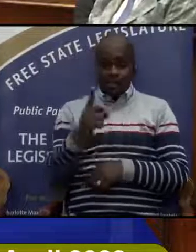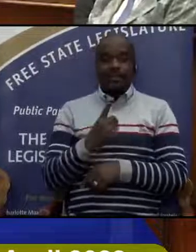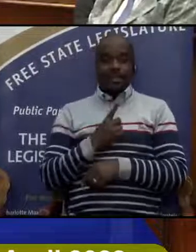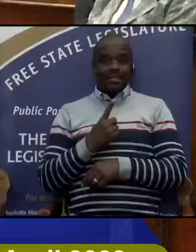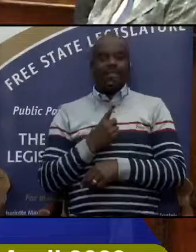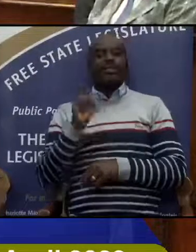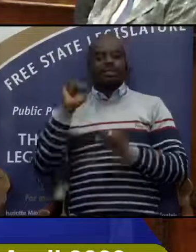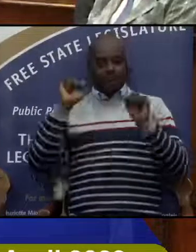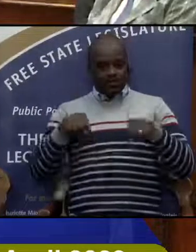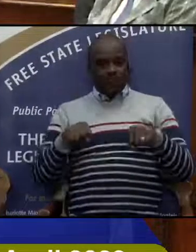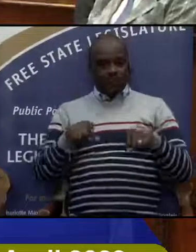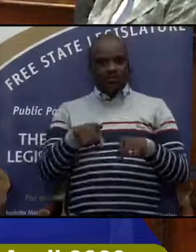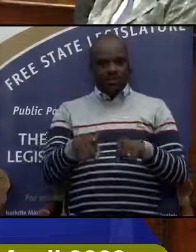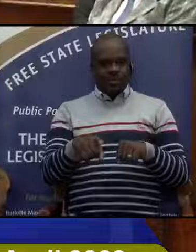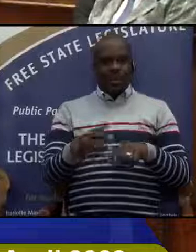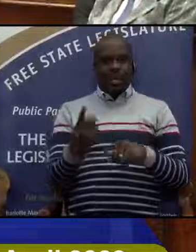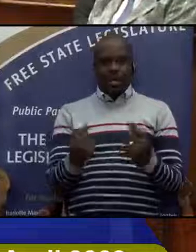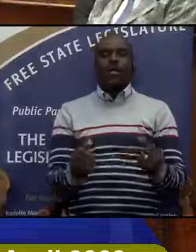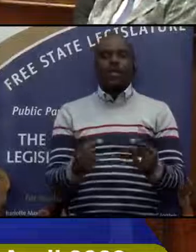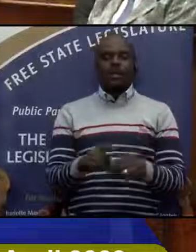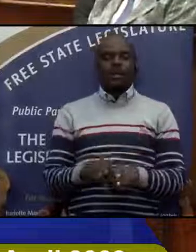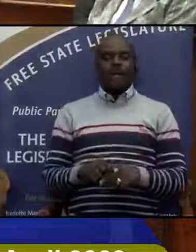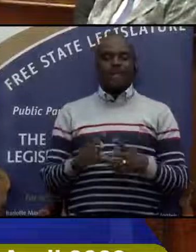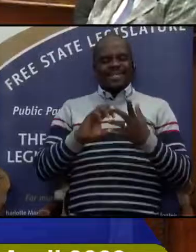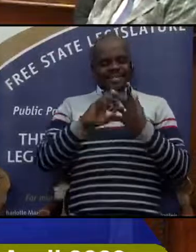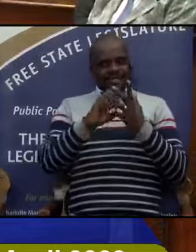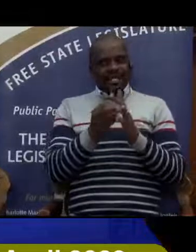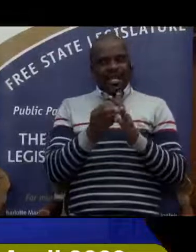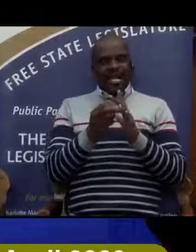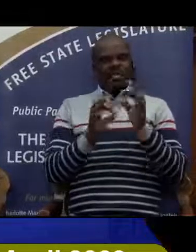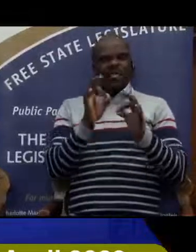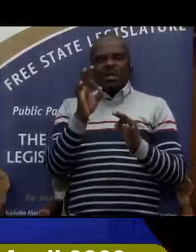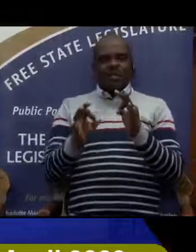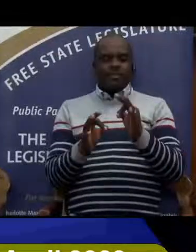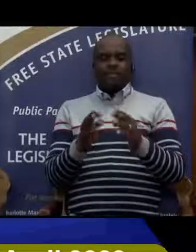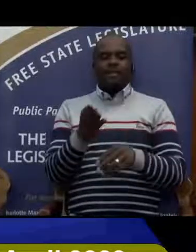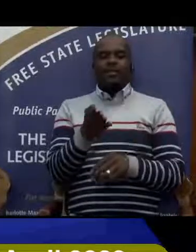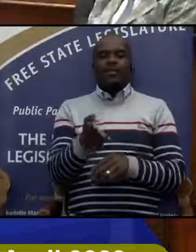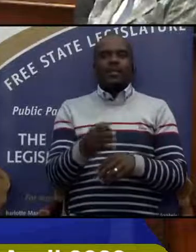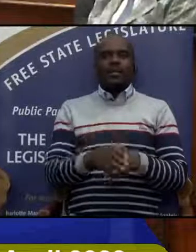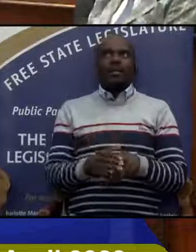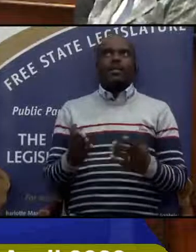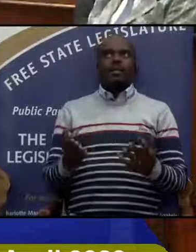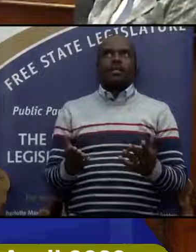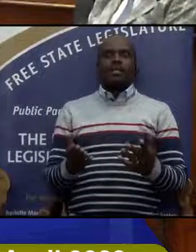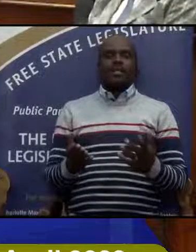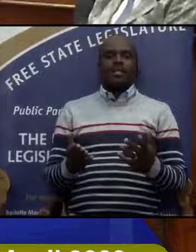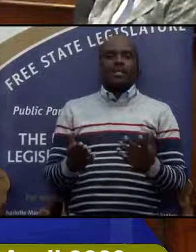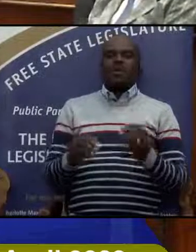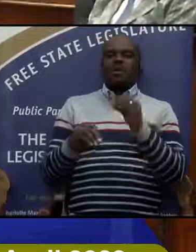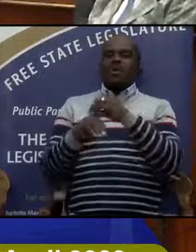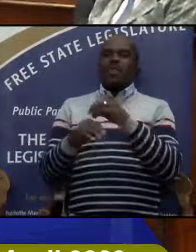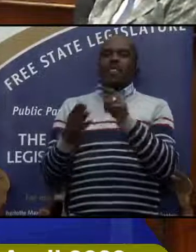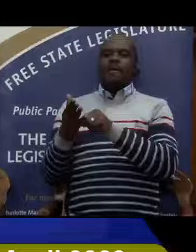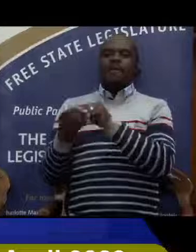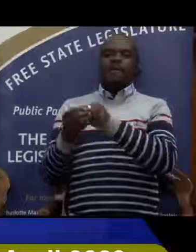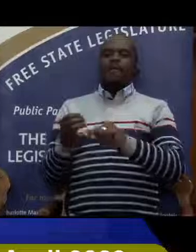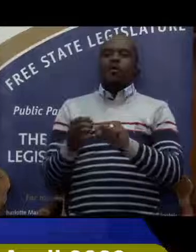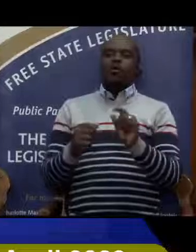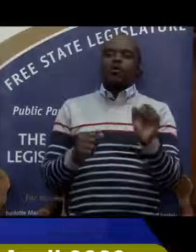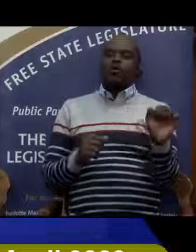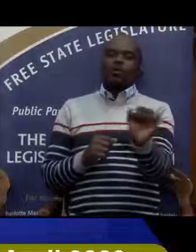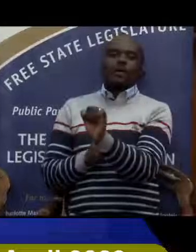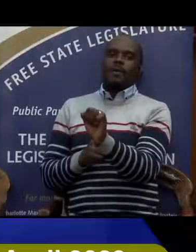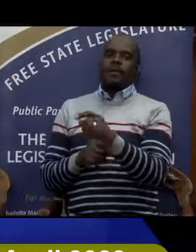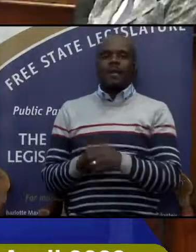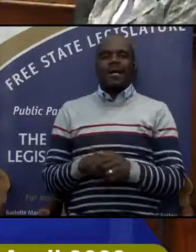to explain it away by blaming others. A typical example is when the ANC chief whip in this